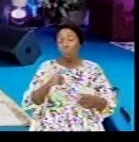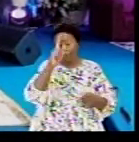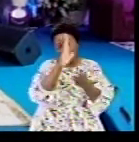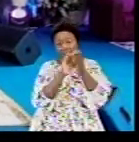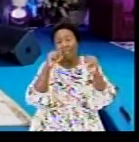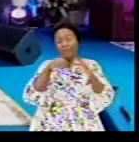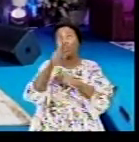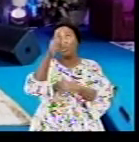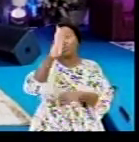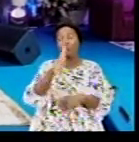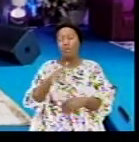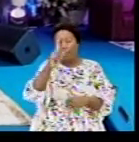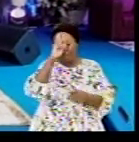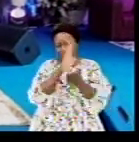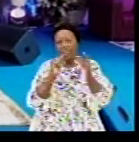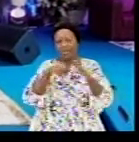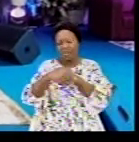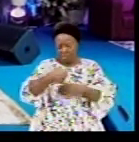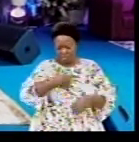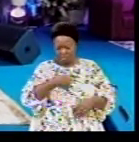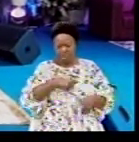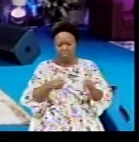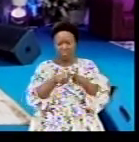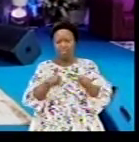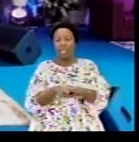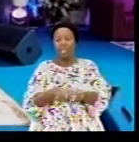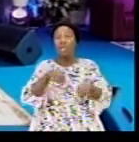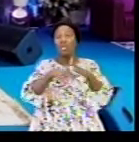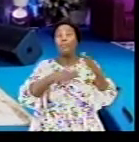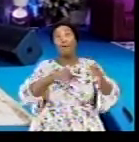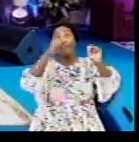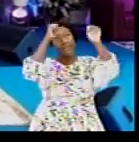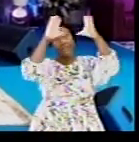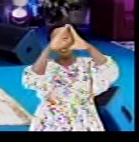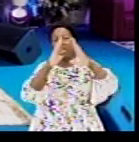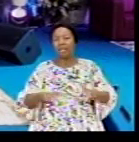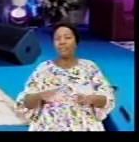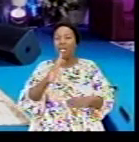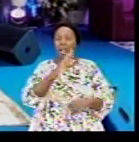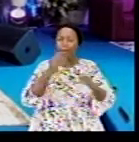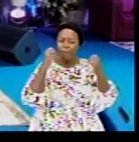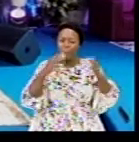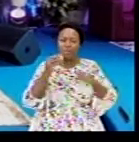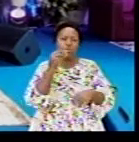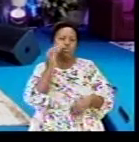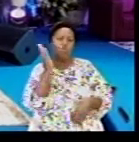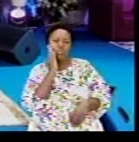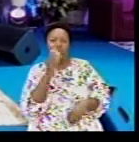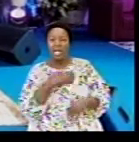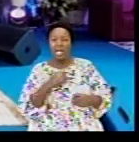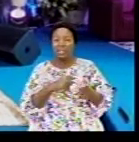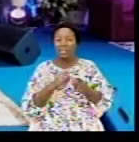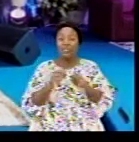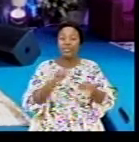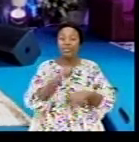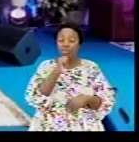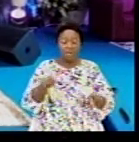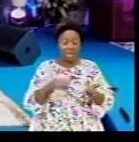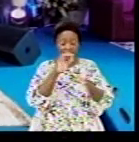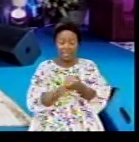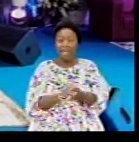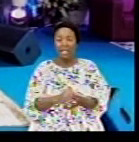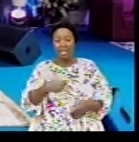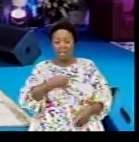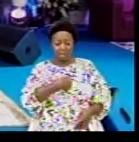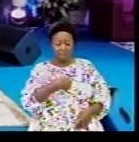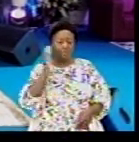God. Believe in me also. In my Father's house are many mansions. If it were not so, I